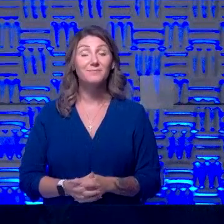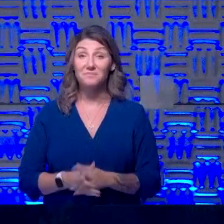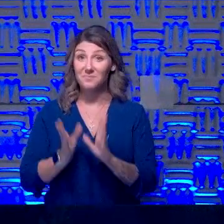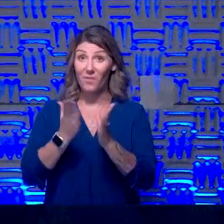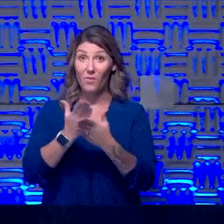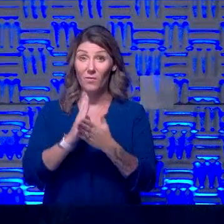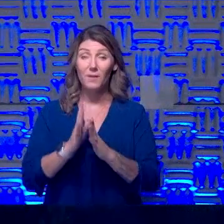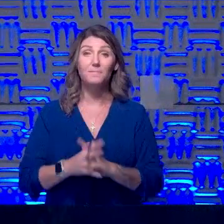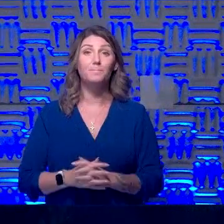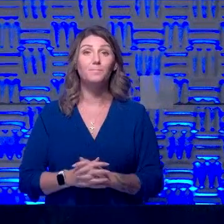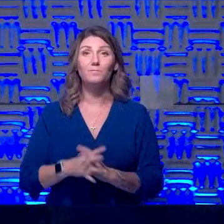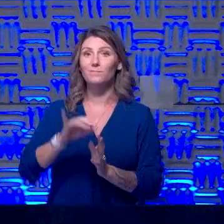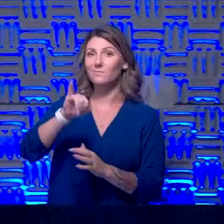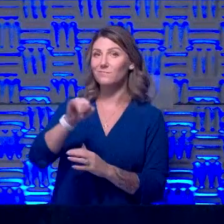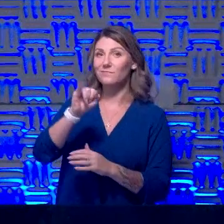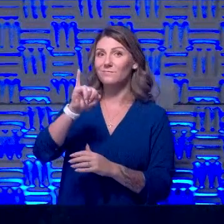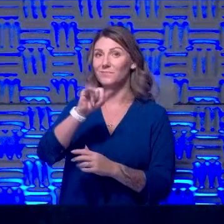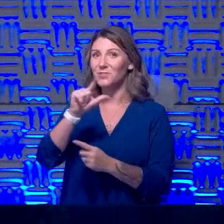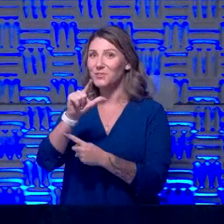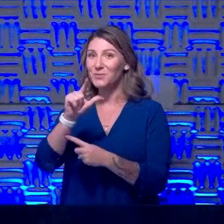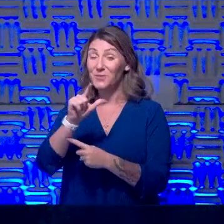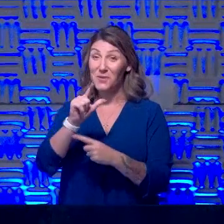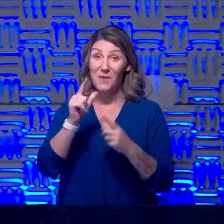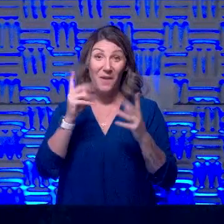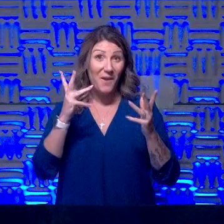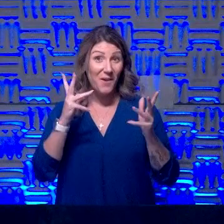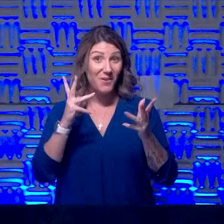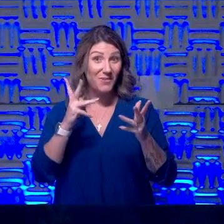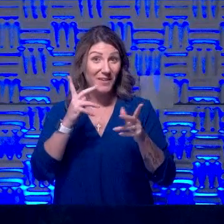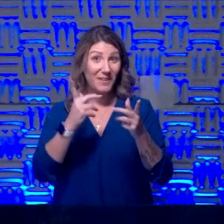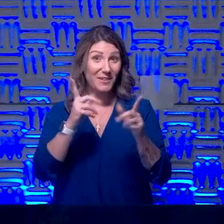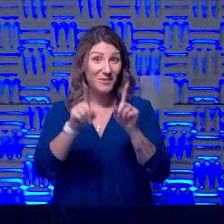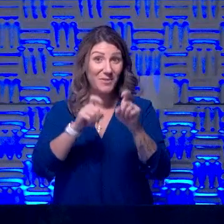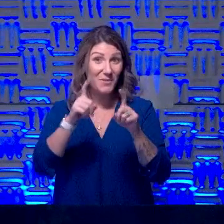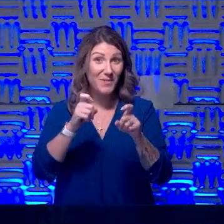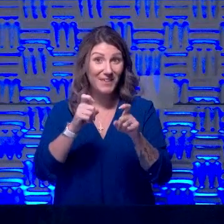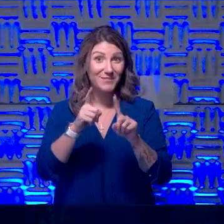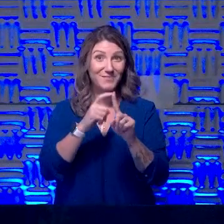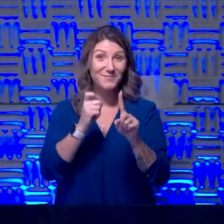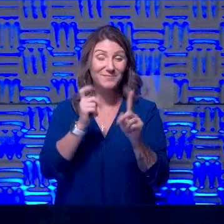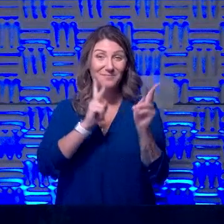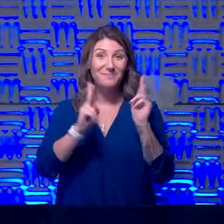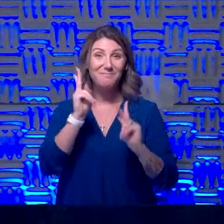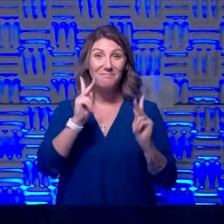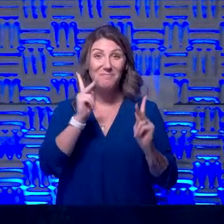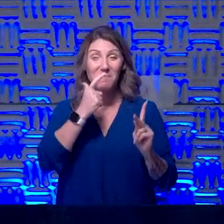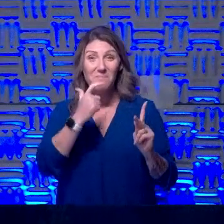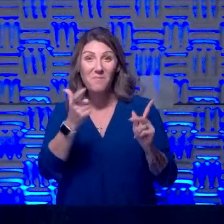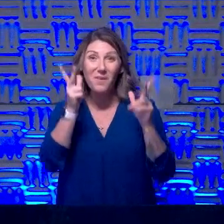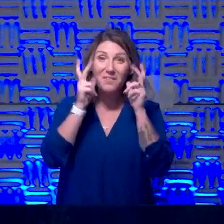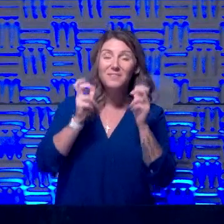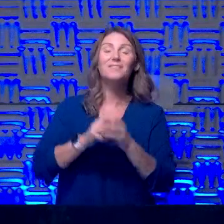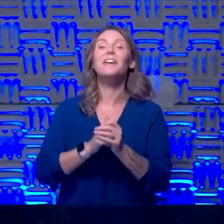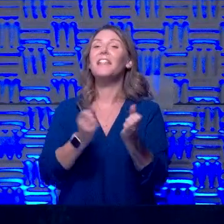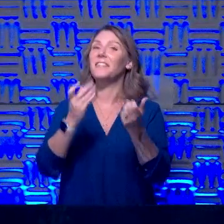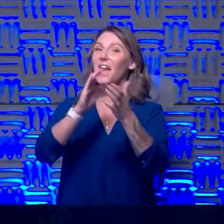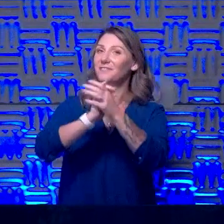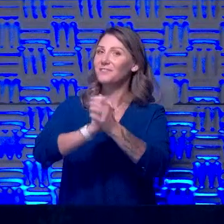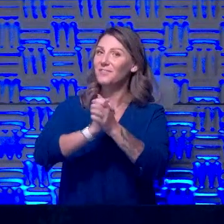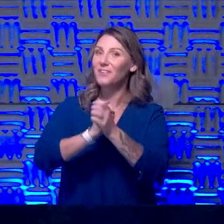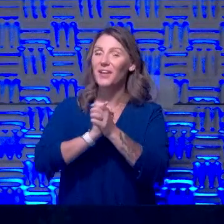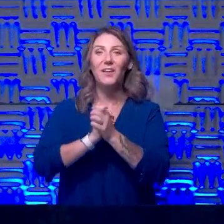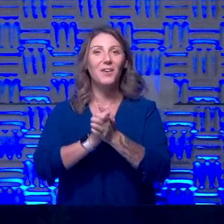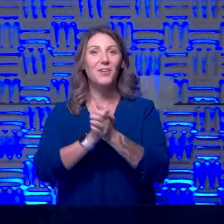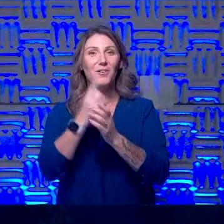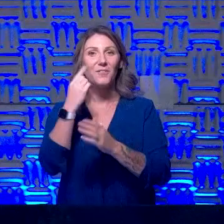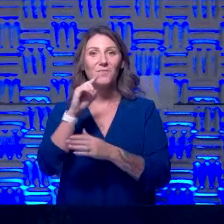All right, so Jill, I bet there's already questions mounting from our listening audience today. There are. A lot of congratulations on our